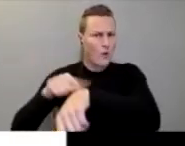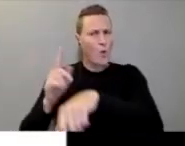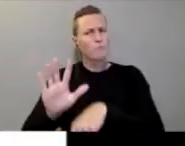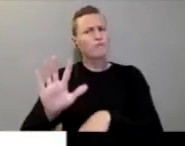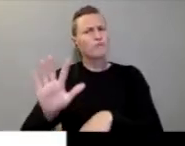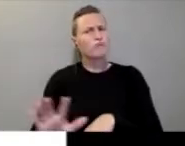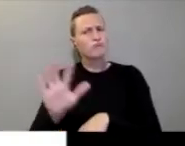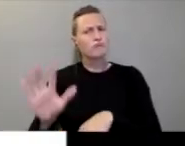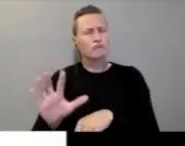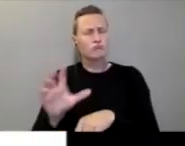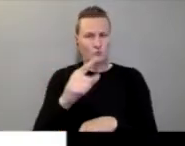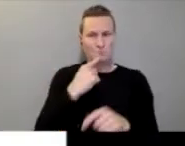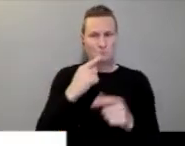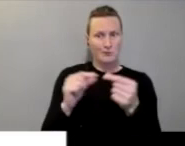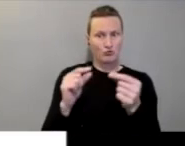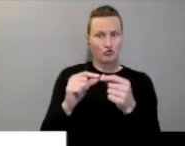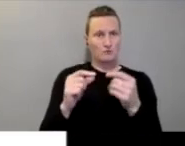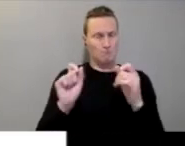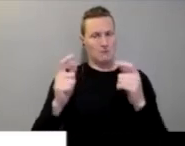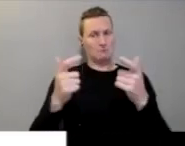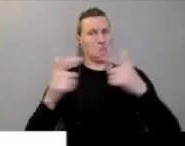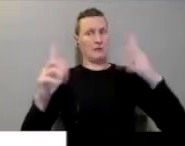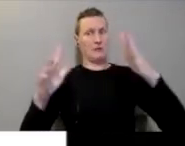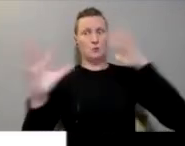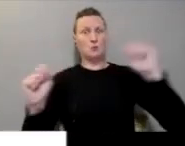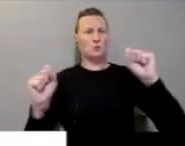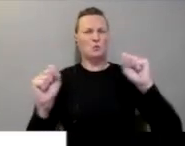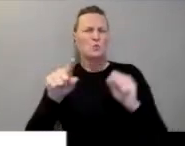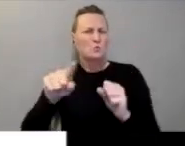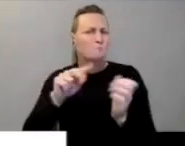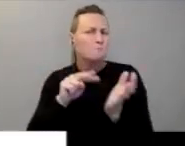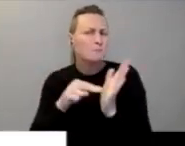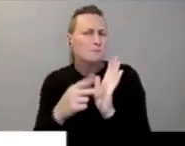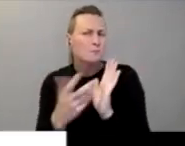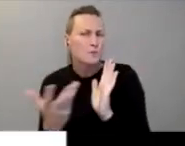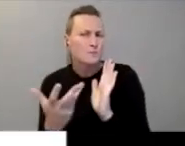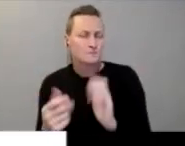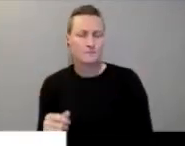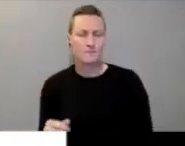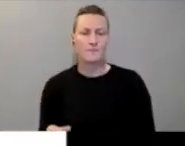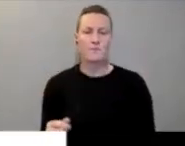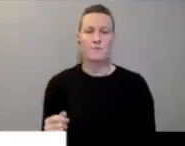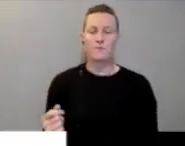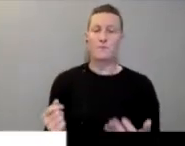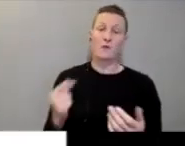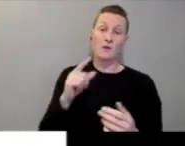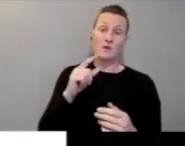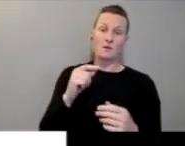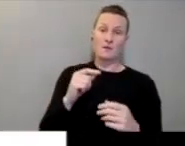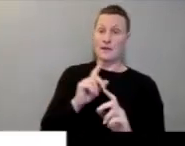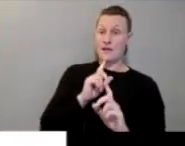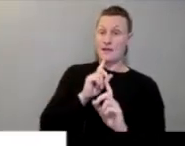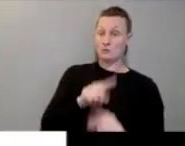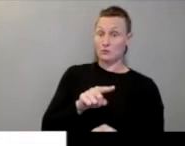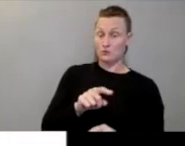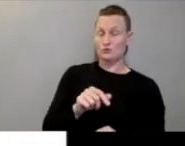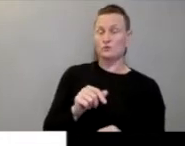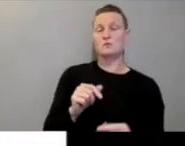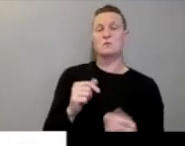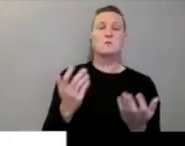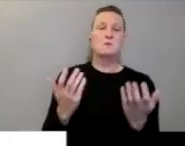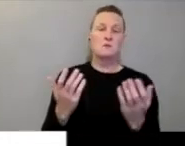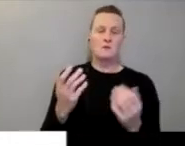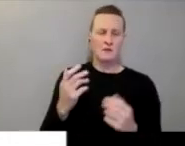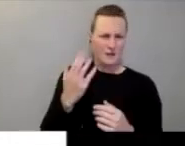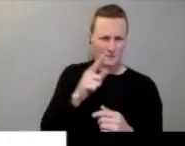So we're trying to create a definition that is as open as possible to people working in